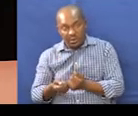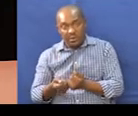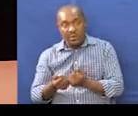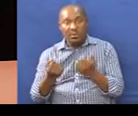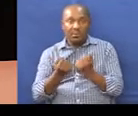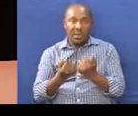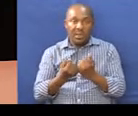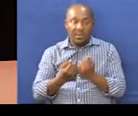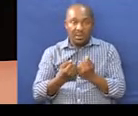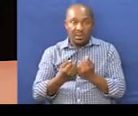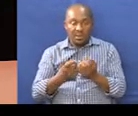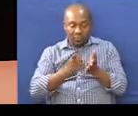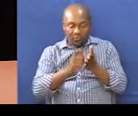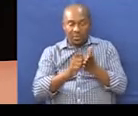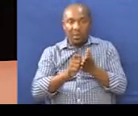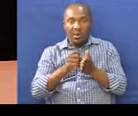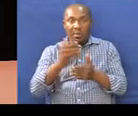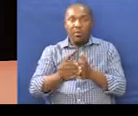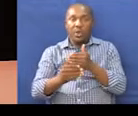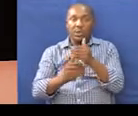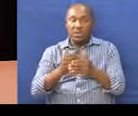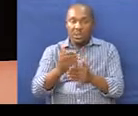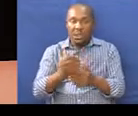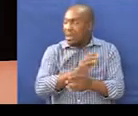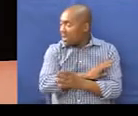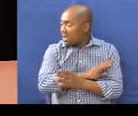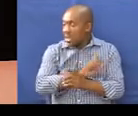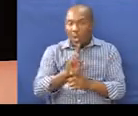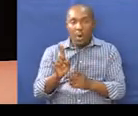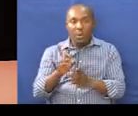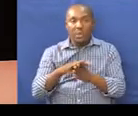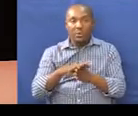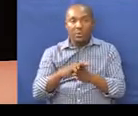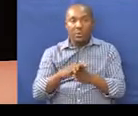and don't use commanding language during report writing.